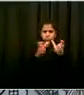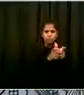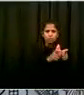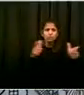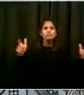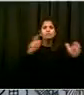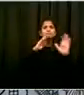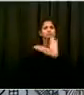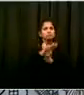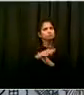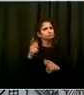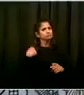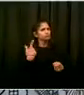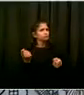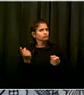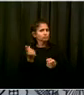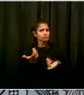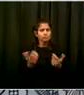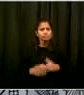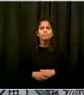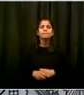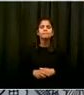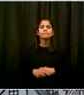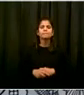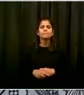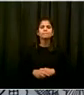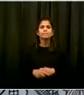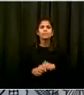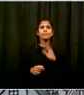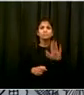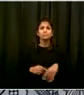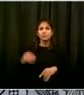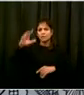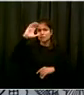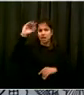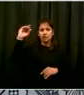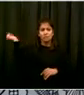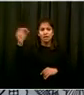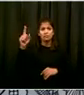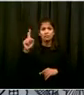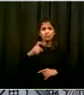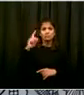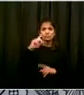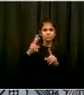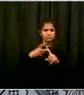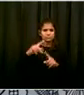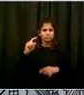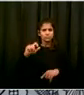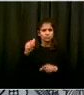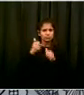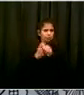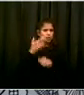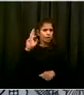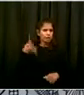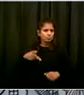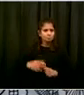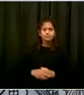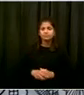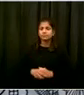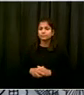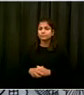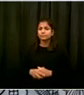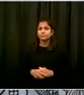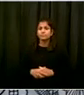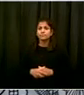With the maps themselves, are they going to be finalized today? Will they be searchable by address? One of the things